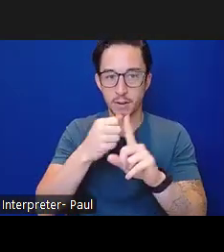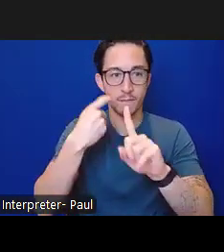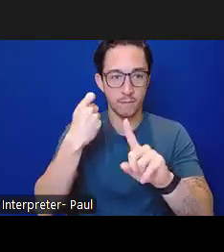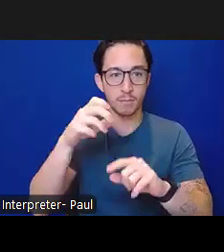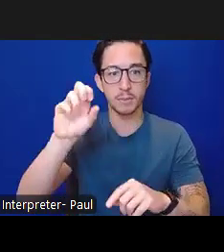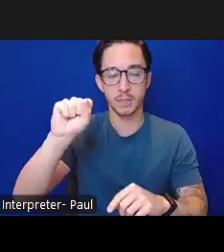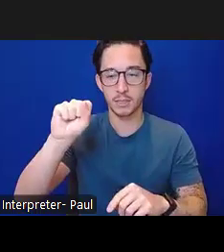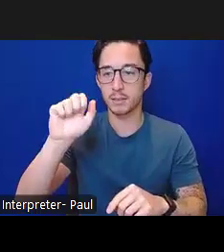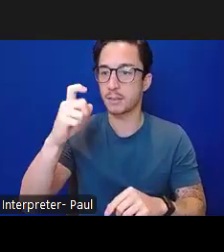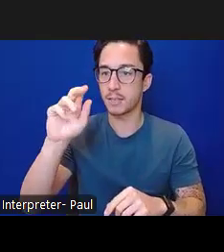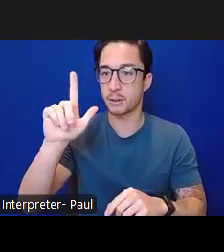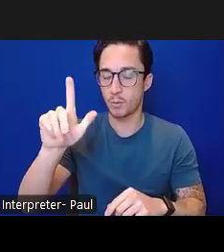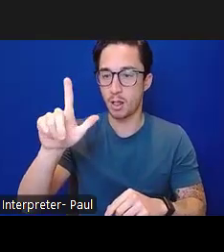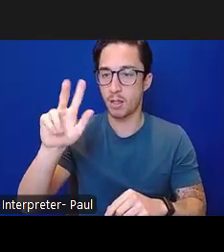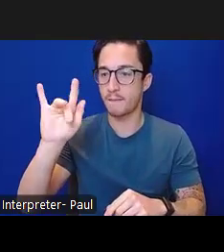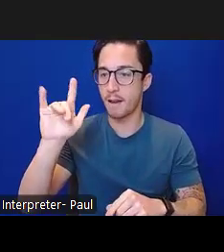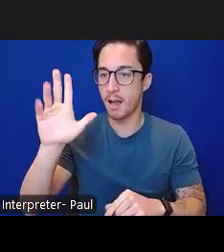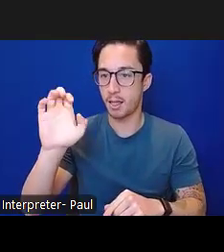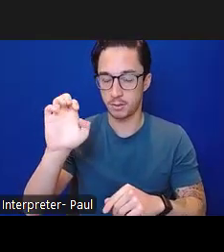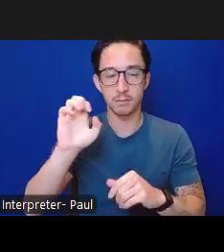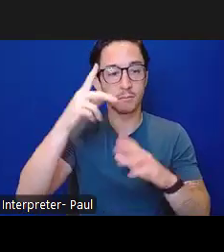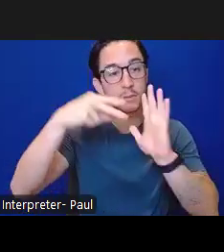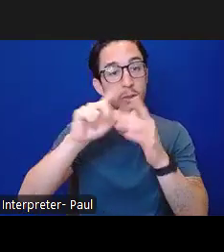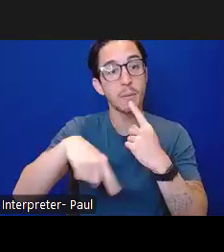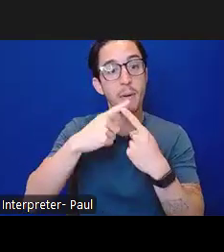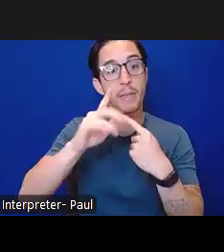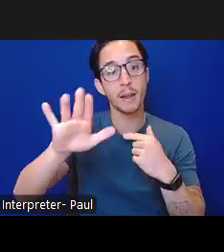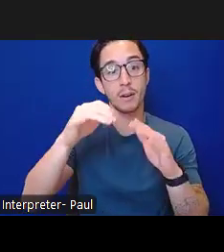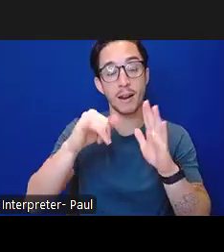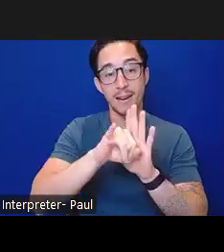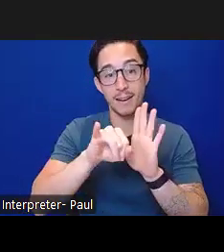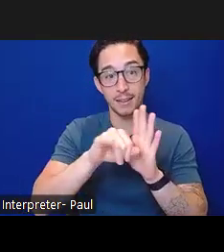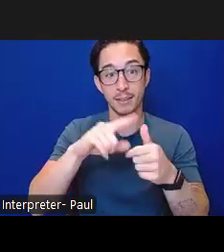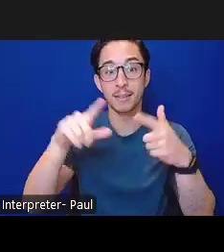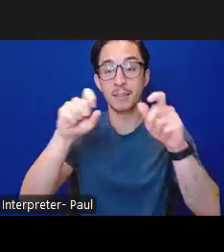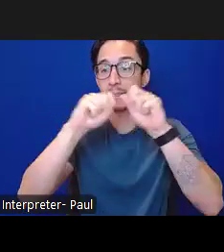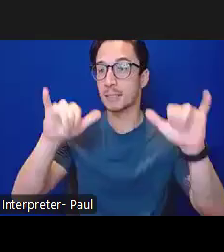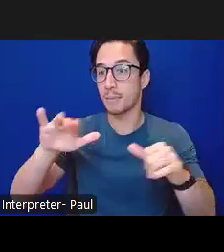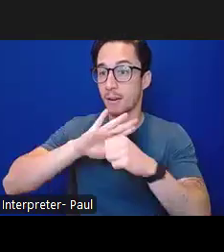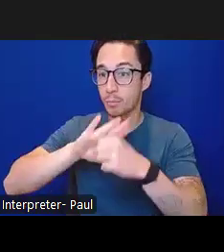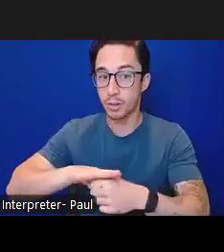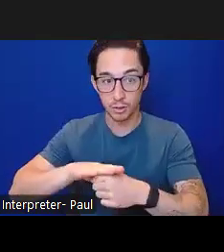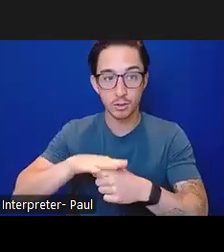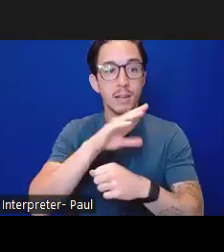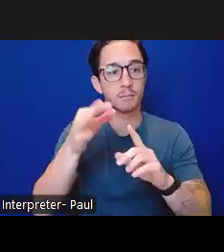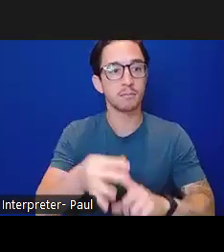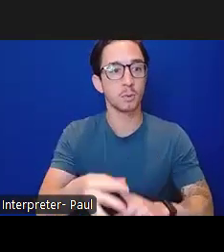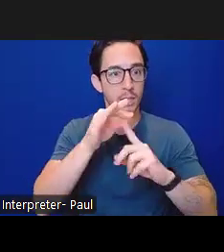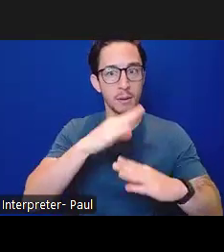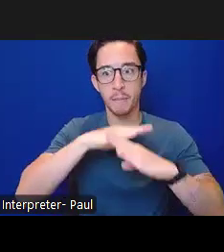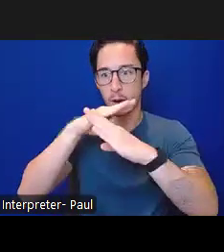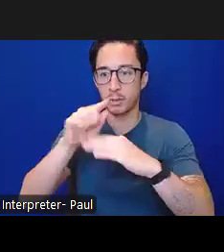violence with an intention on their identity, systematic oppression, and the unique barriers they face.